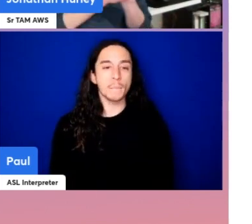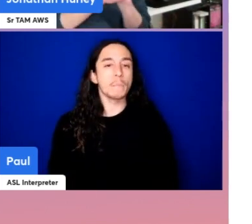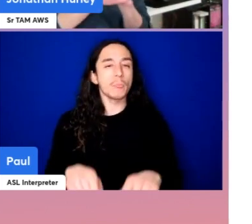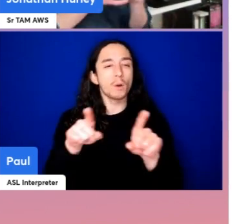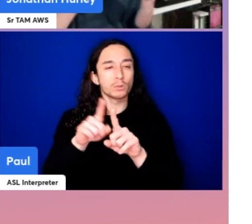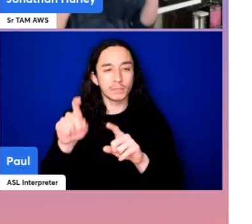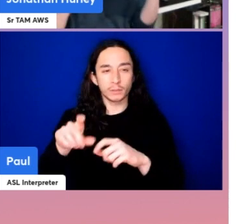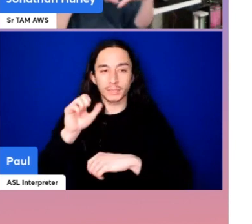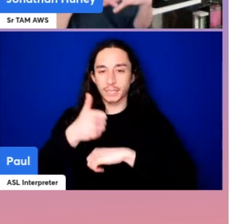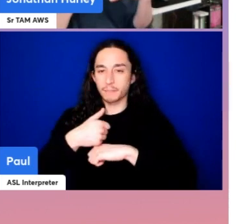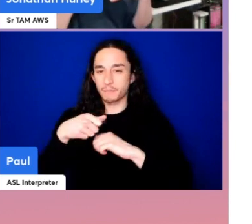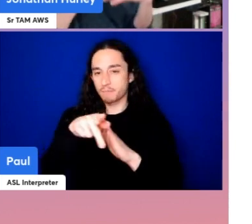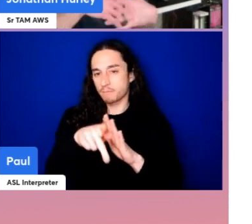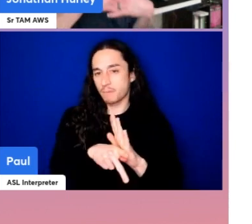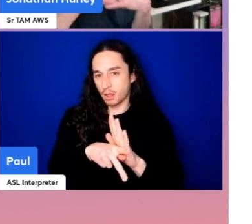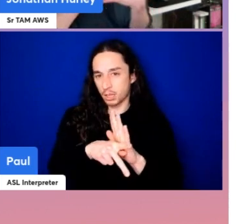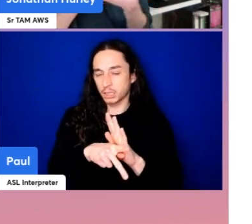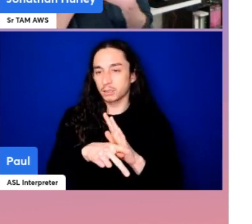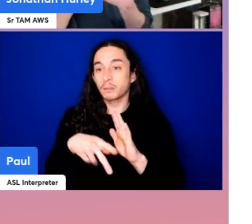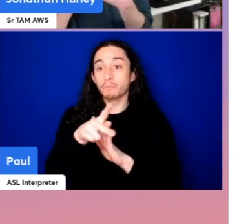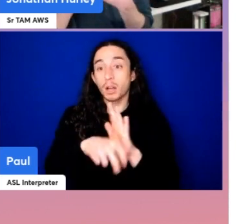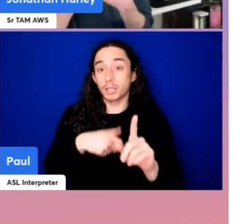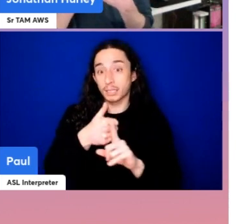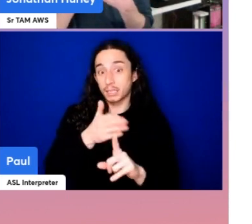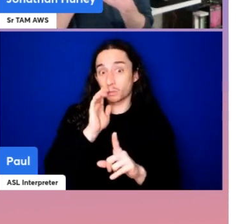a policy that's going to grant